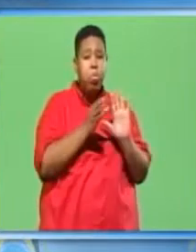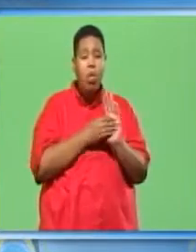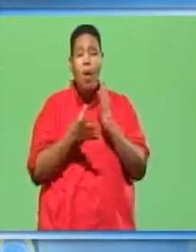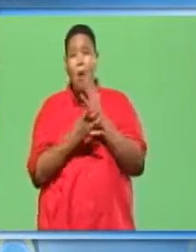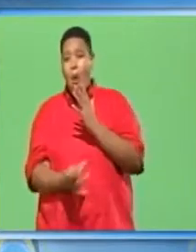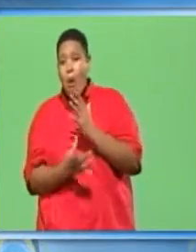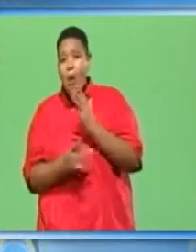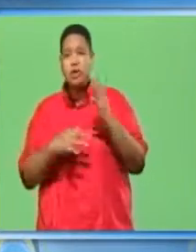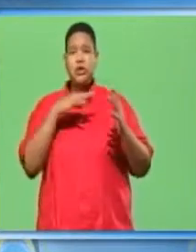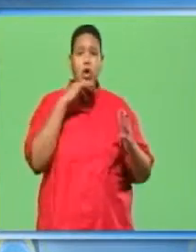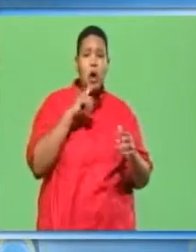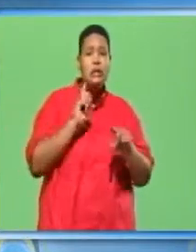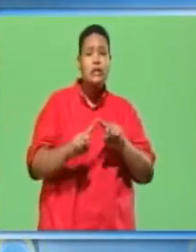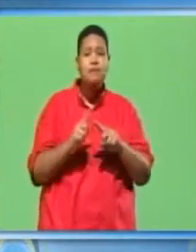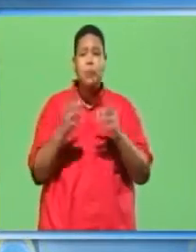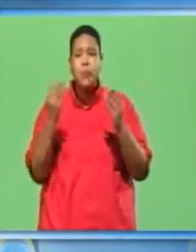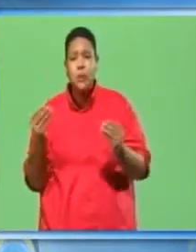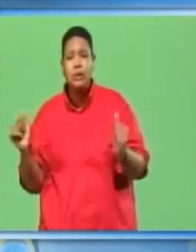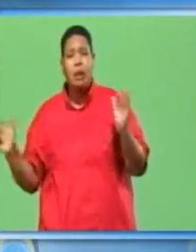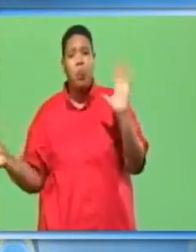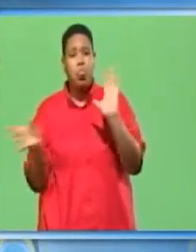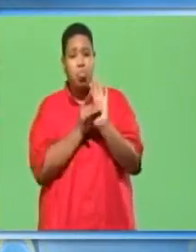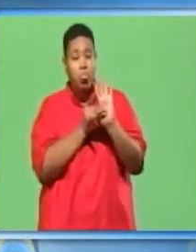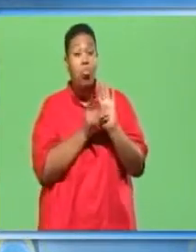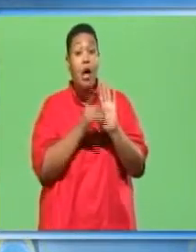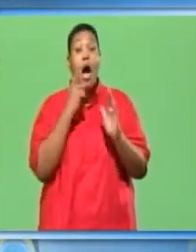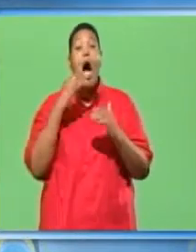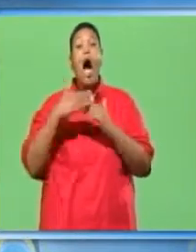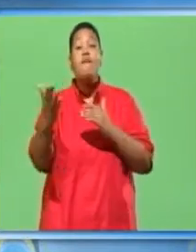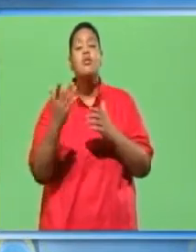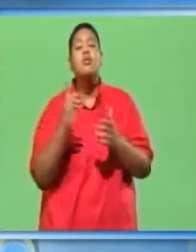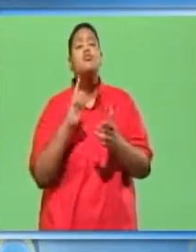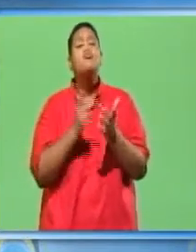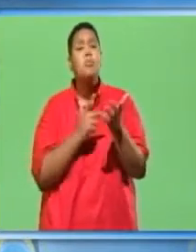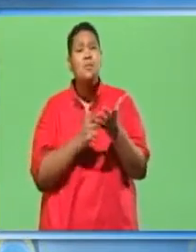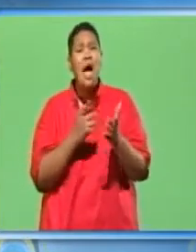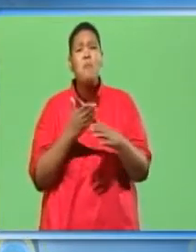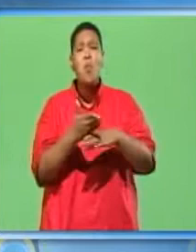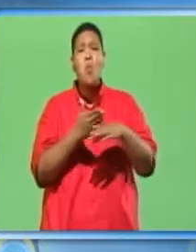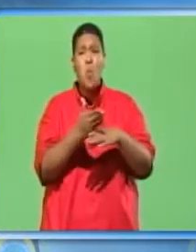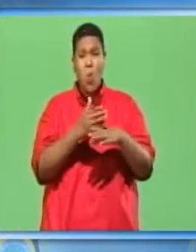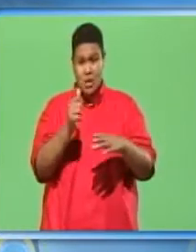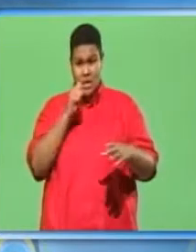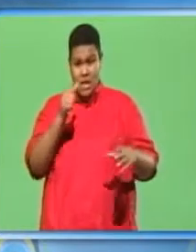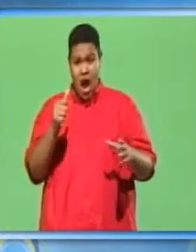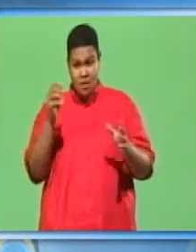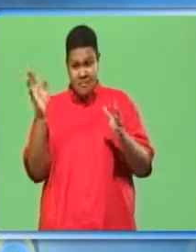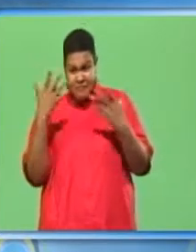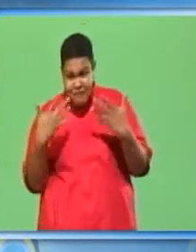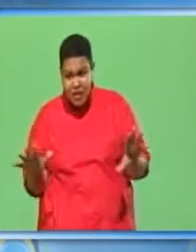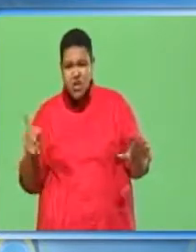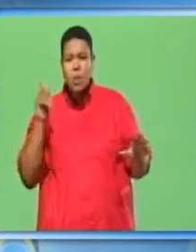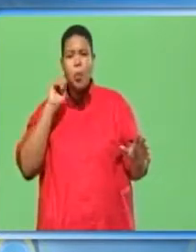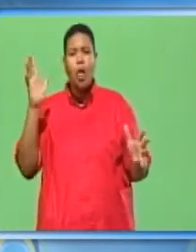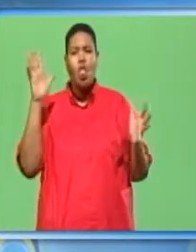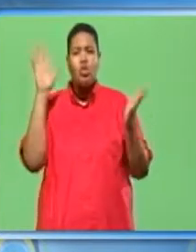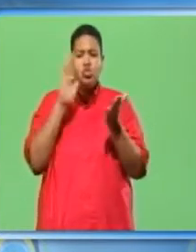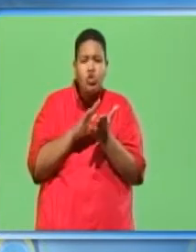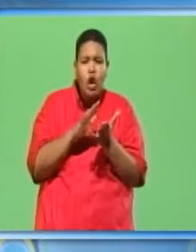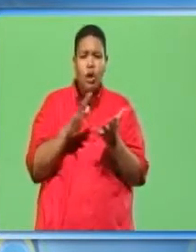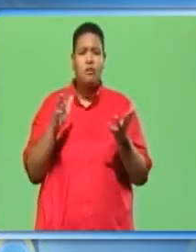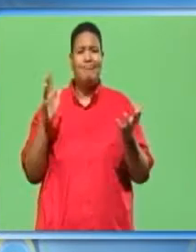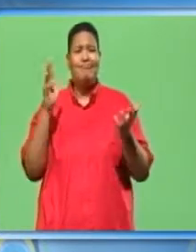dirt. As a result of general use, after a period of time, unfinished wood discolors, shrinks, swells, or